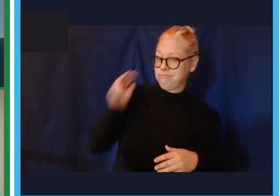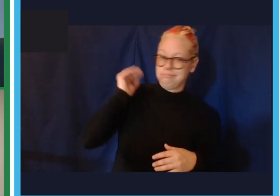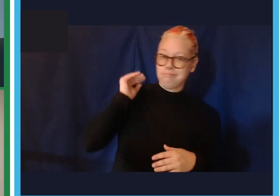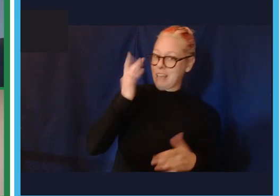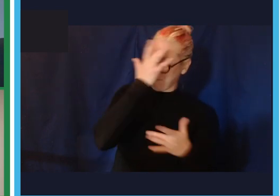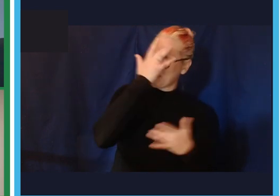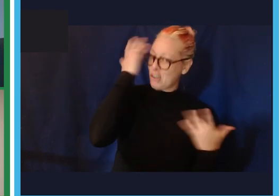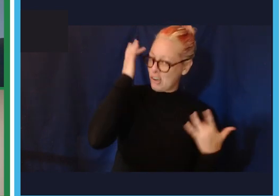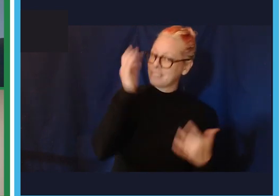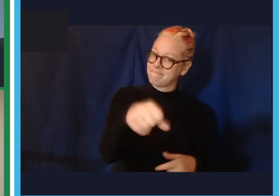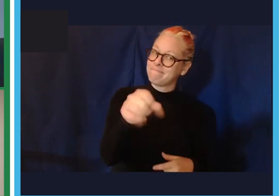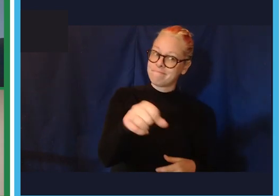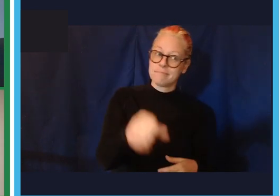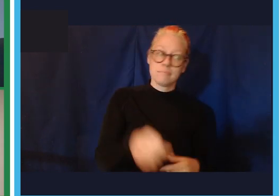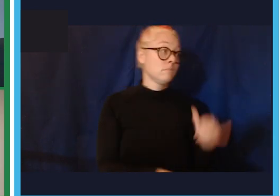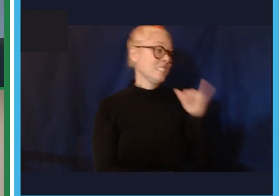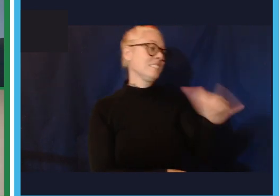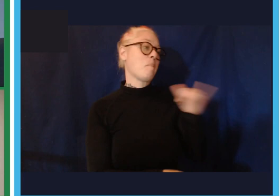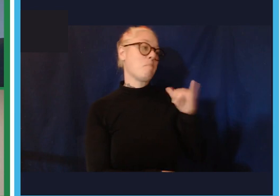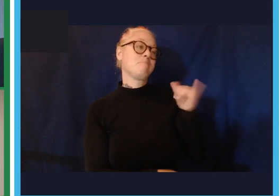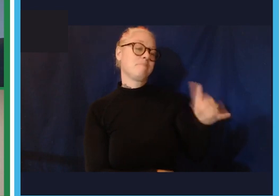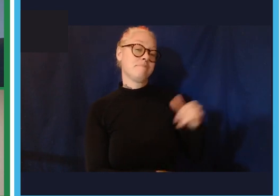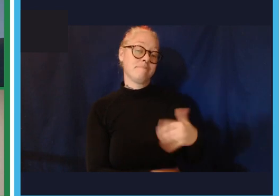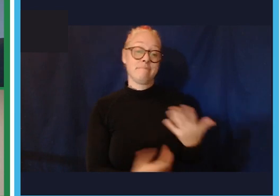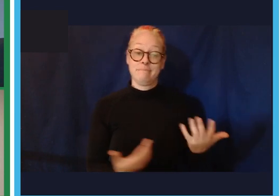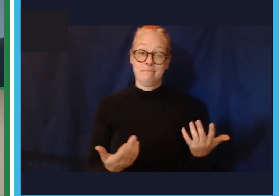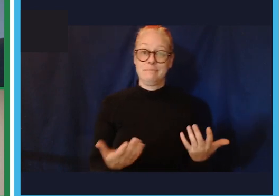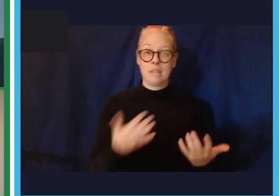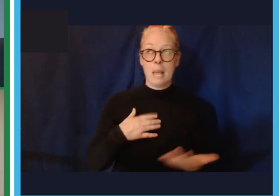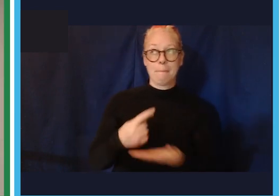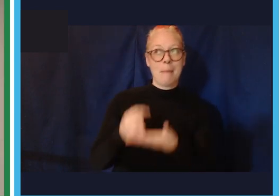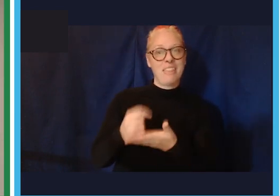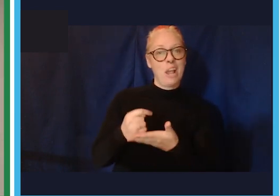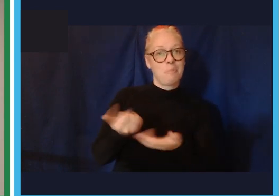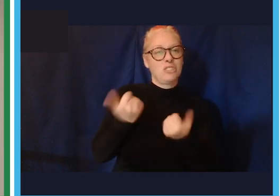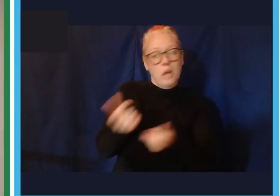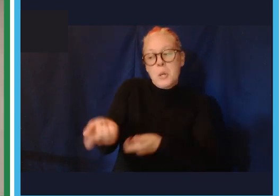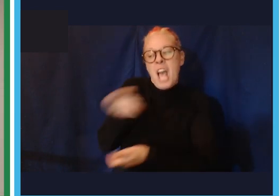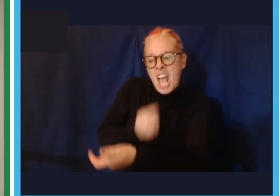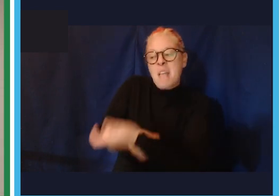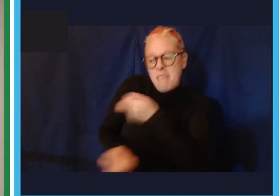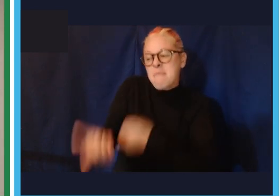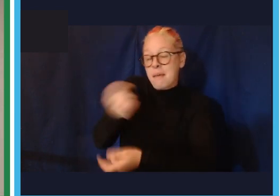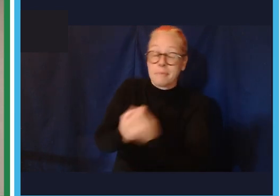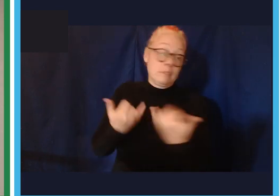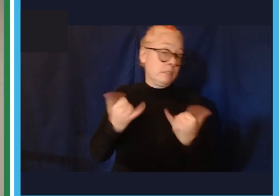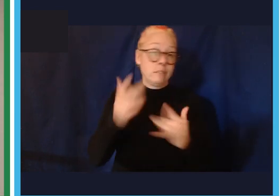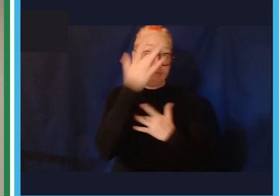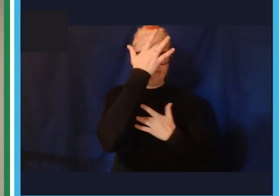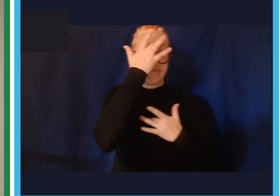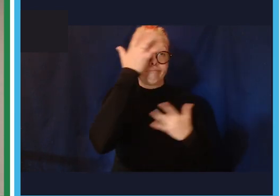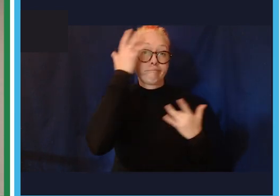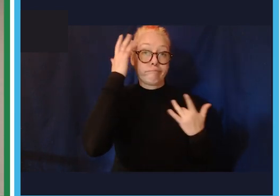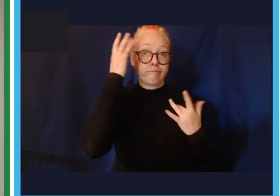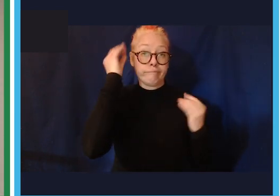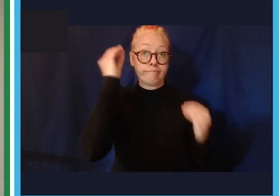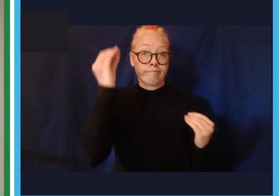I do remember a little bit of that. I mean, there certainly, you know, I think my parents started noticing